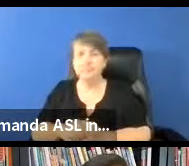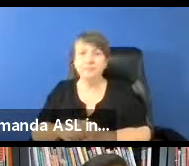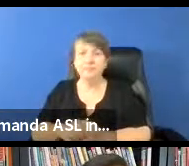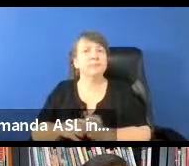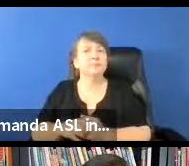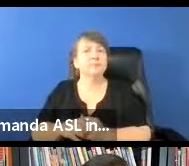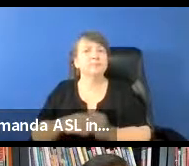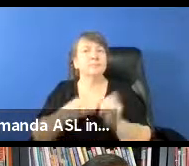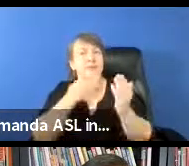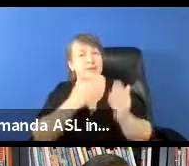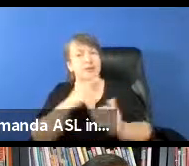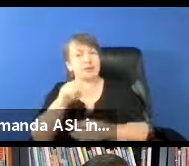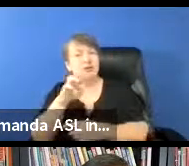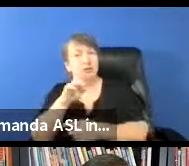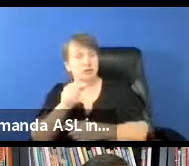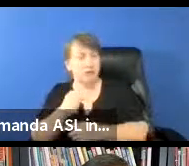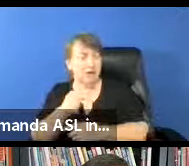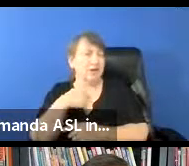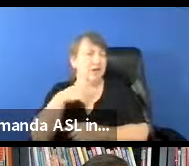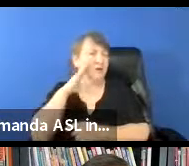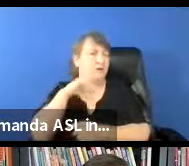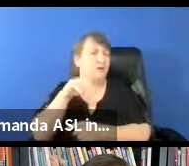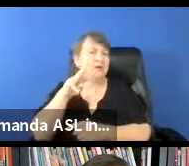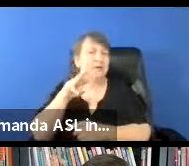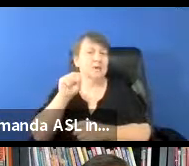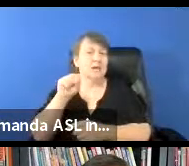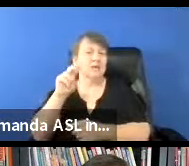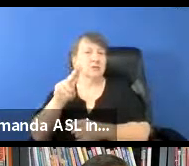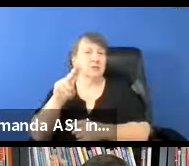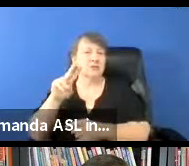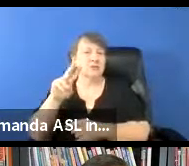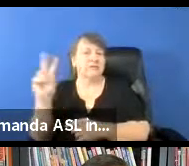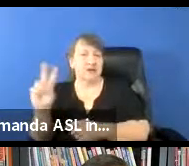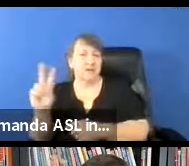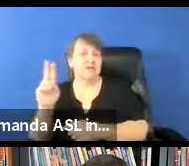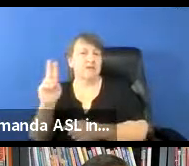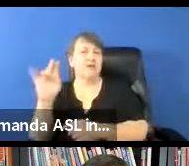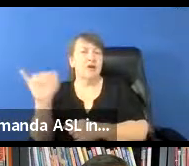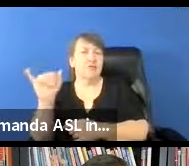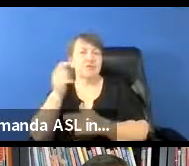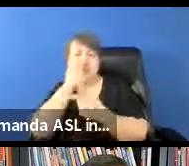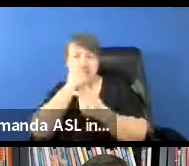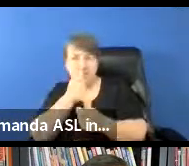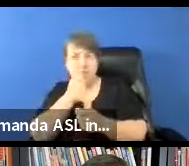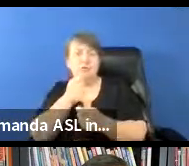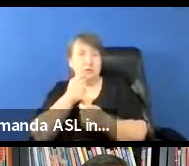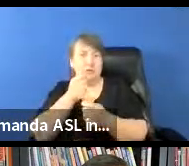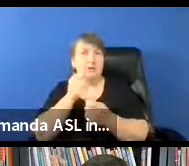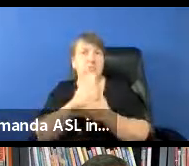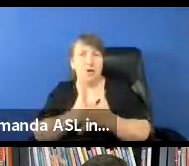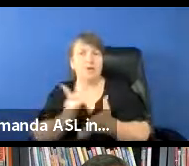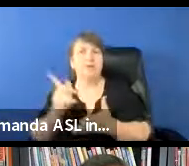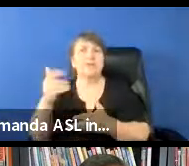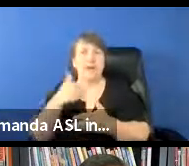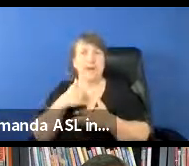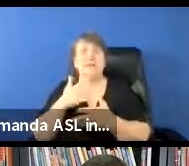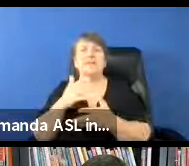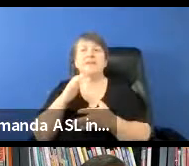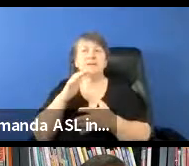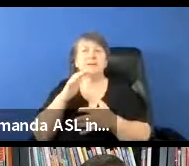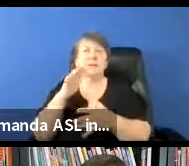Thank you, Greg. And I know that WSU Vancouver would also be interested in partnering. They have senior projects in their engineering